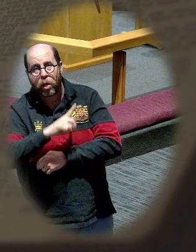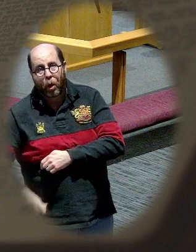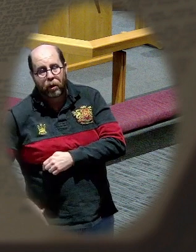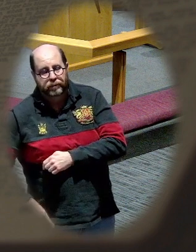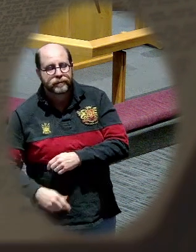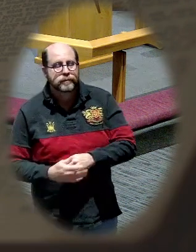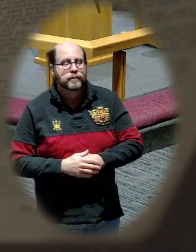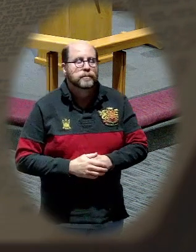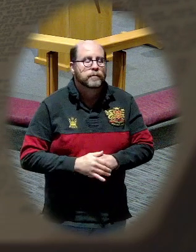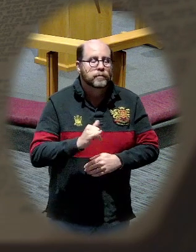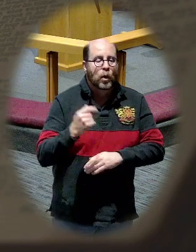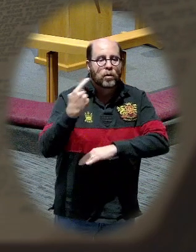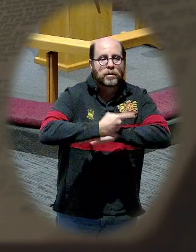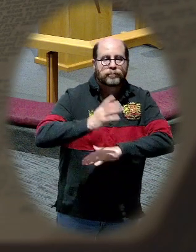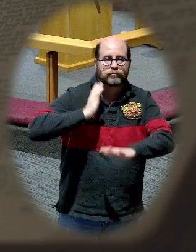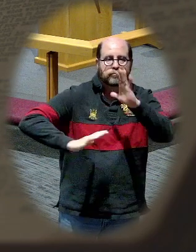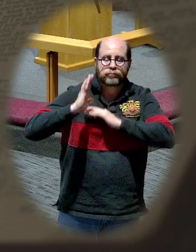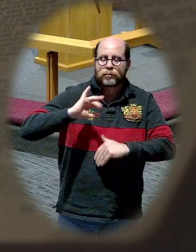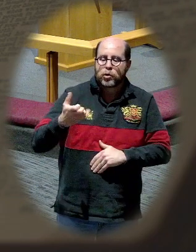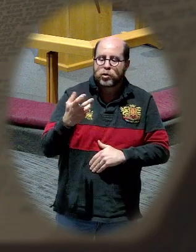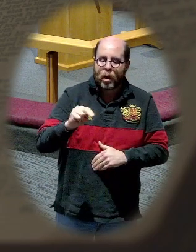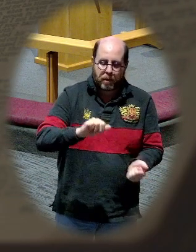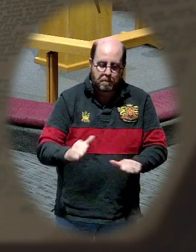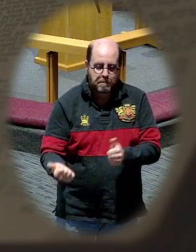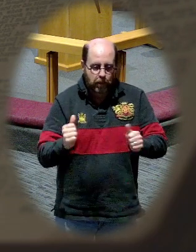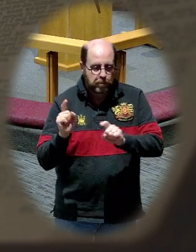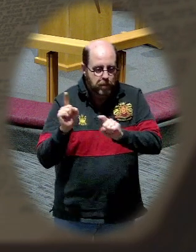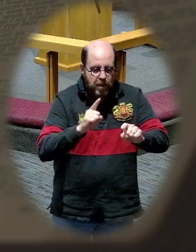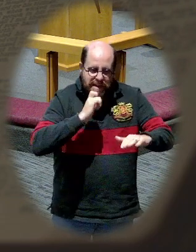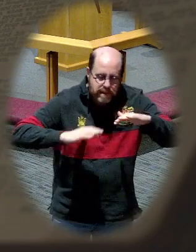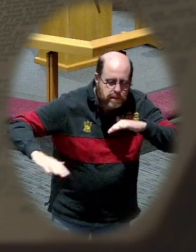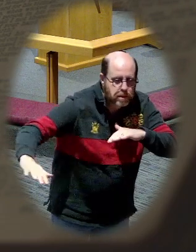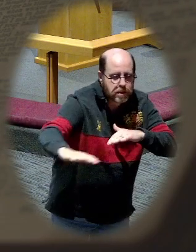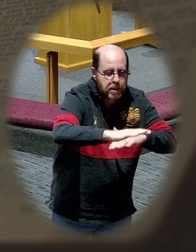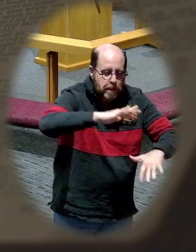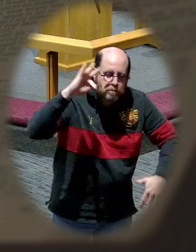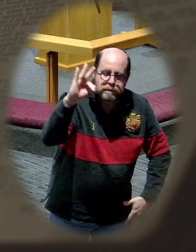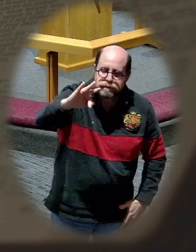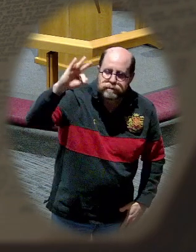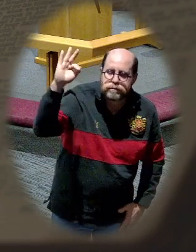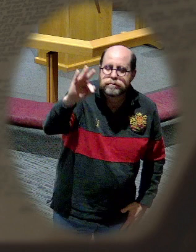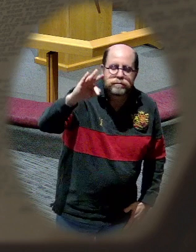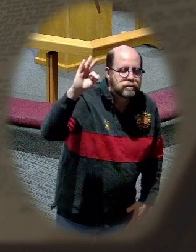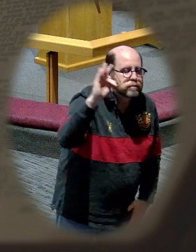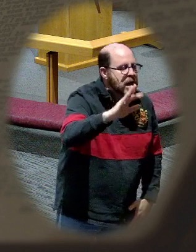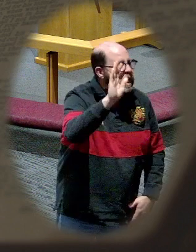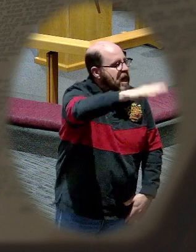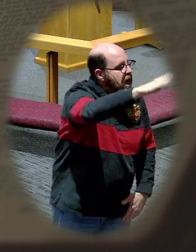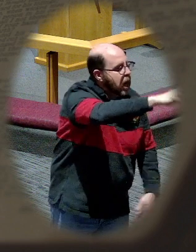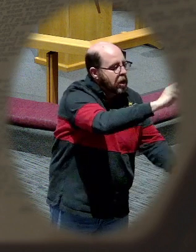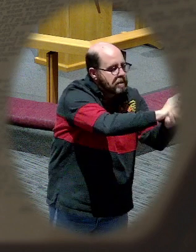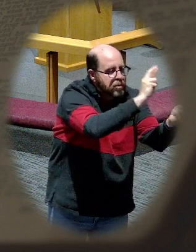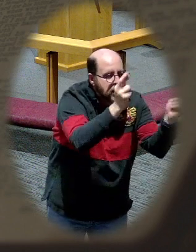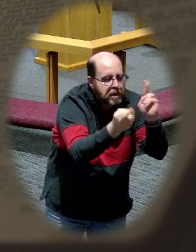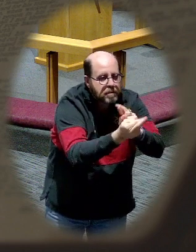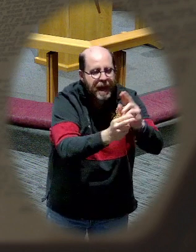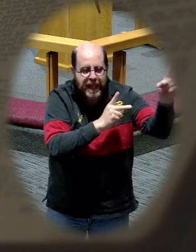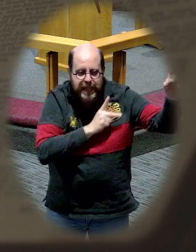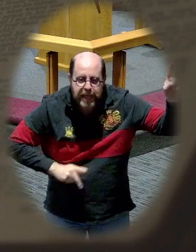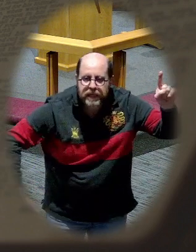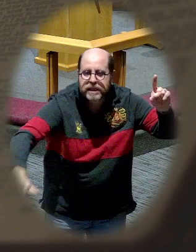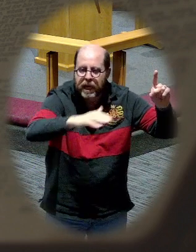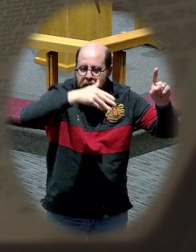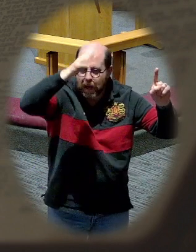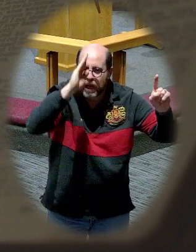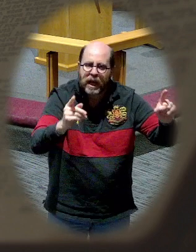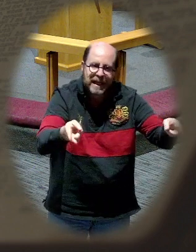Lord. In those days, John the Baptist came preaching in the wilderness of Judea, repent, for the kingdom of heaven is at